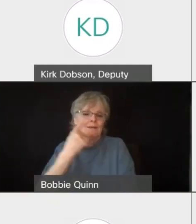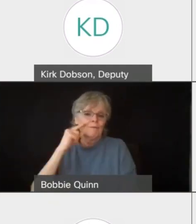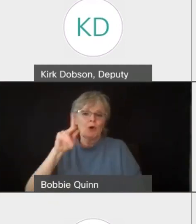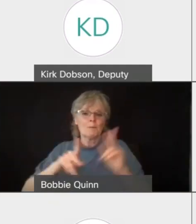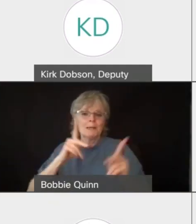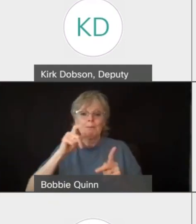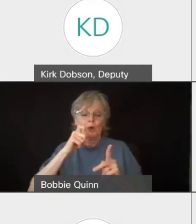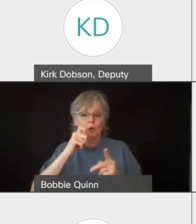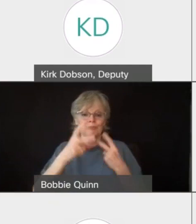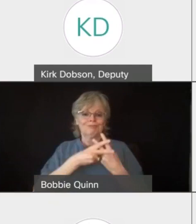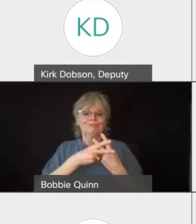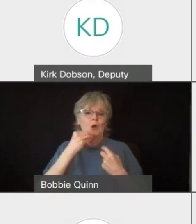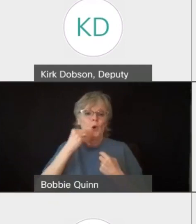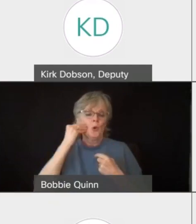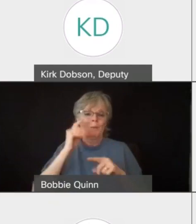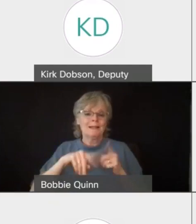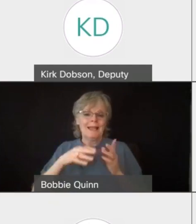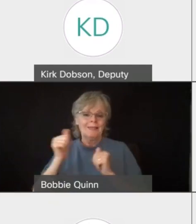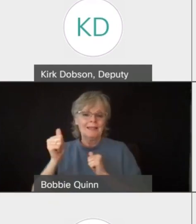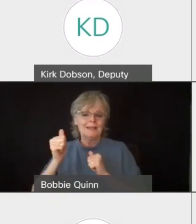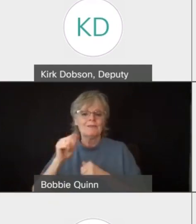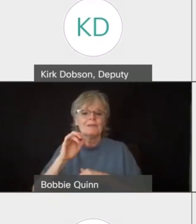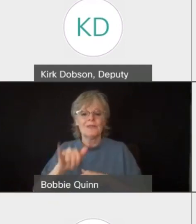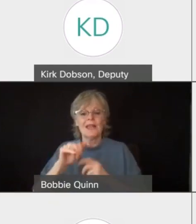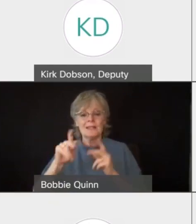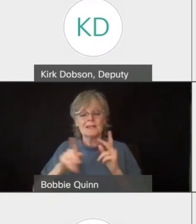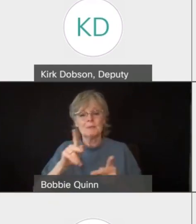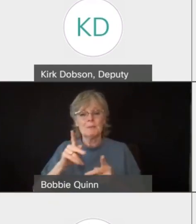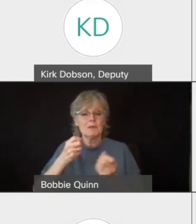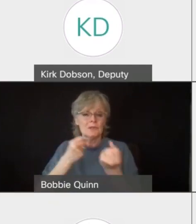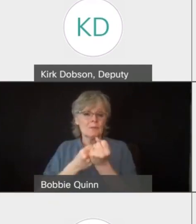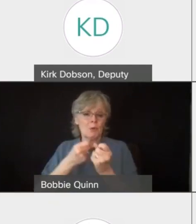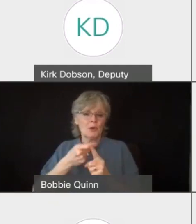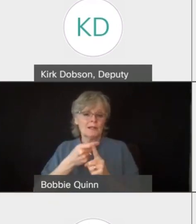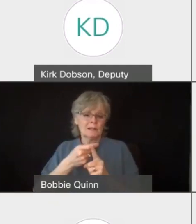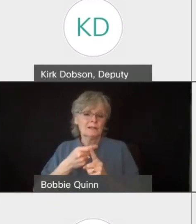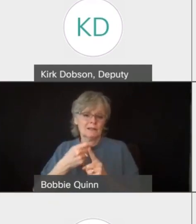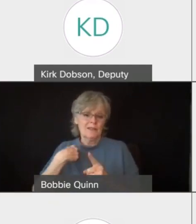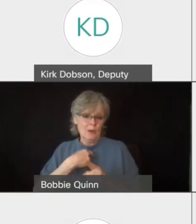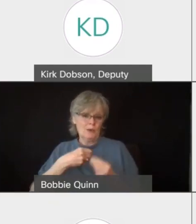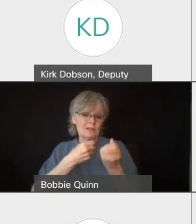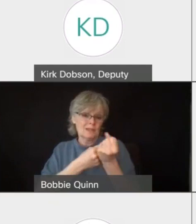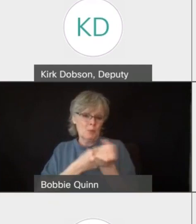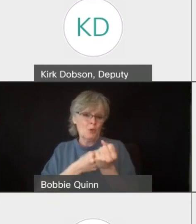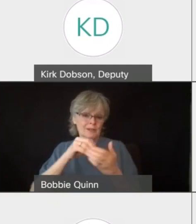home. That's people supported by us and generally in the city. And